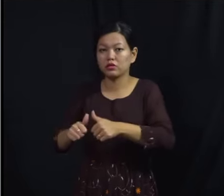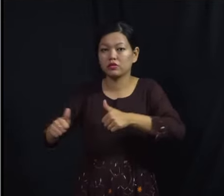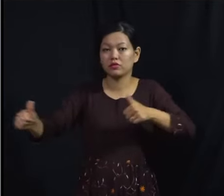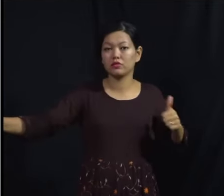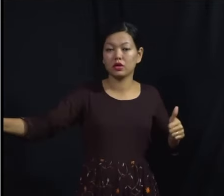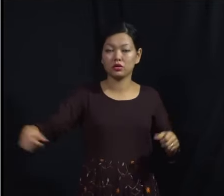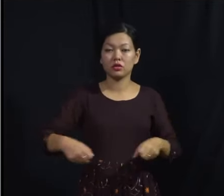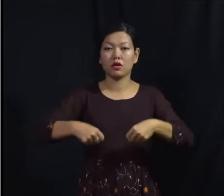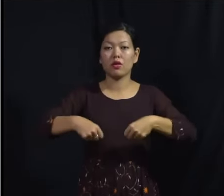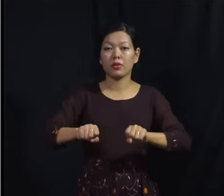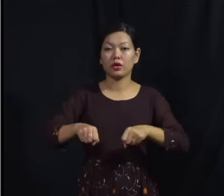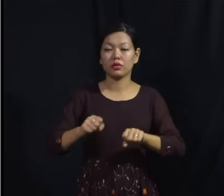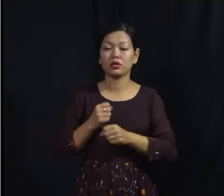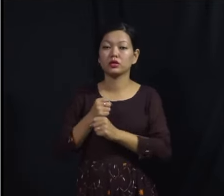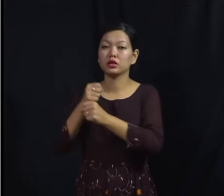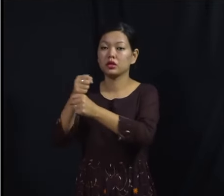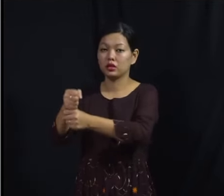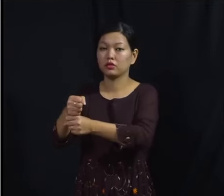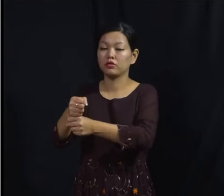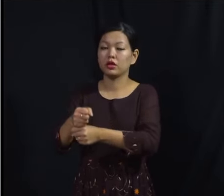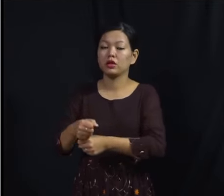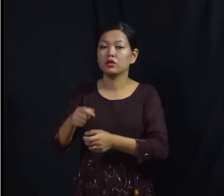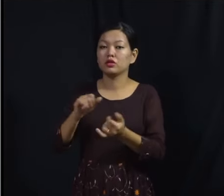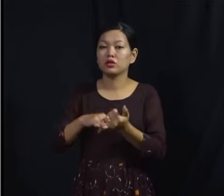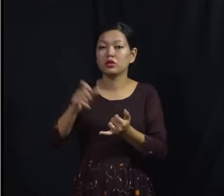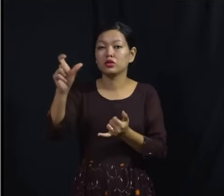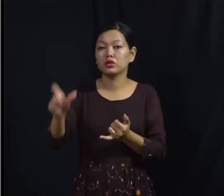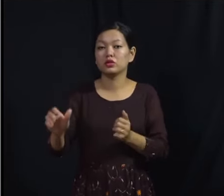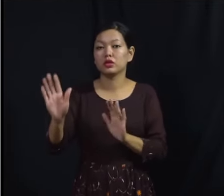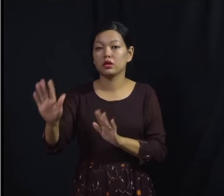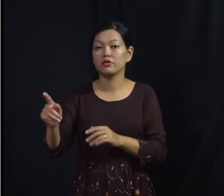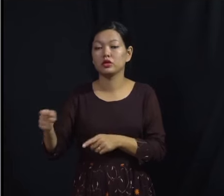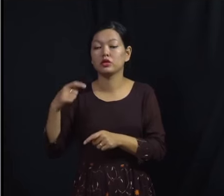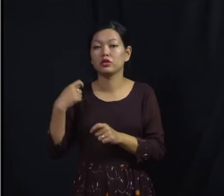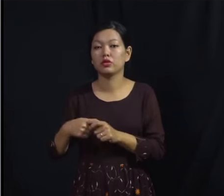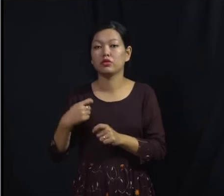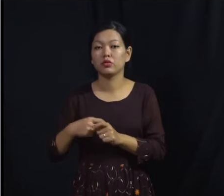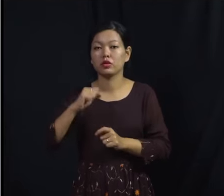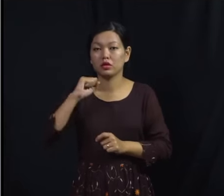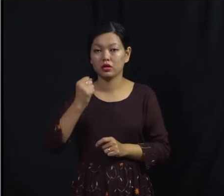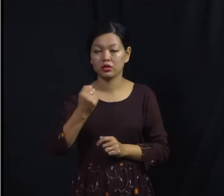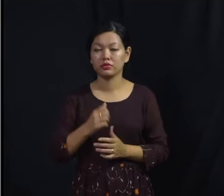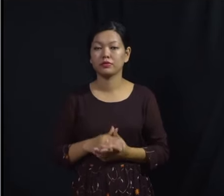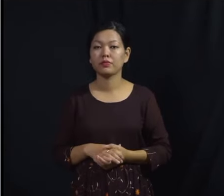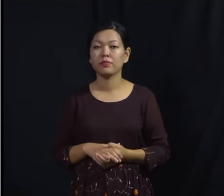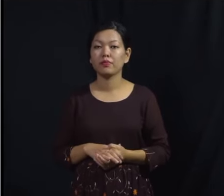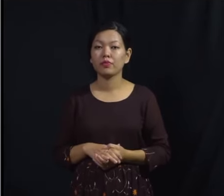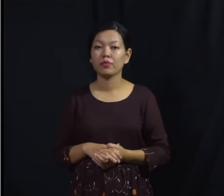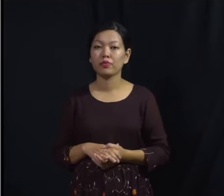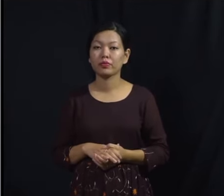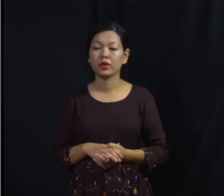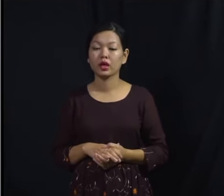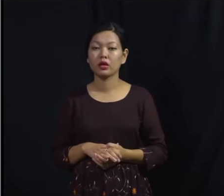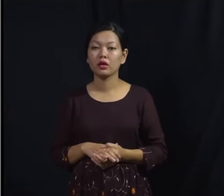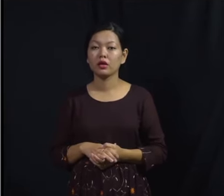quite a trouble or difficulties that lies ahead for her. But she was fortunate enough to be gifted a bike